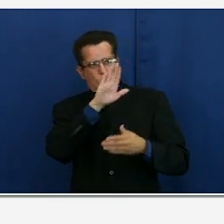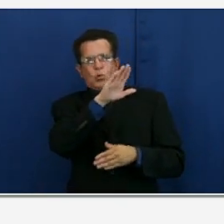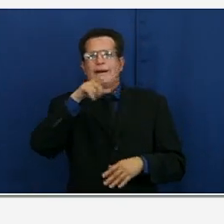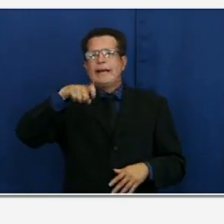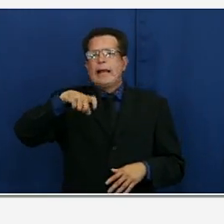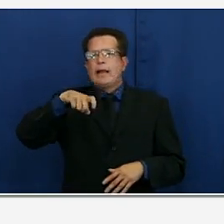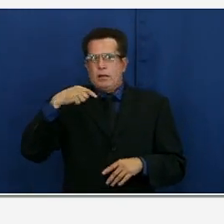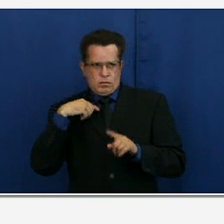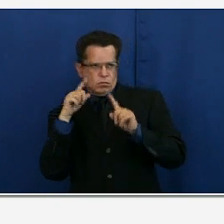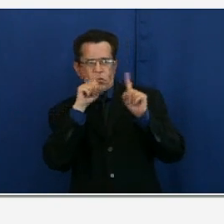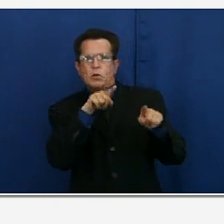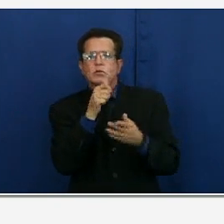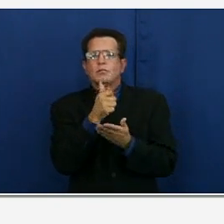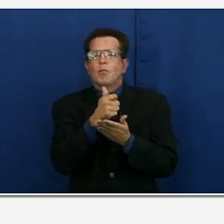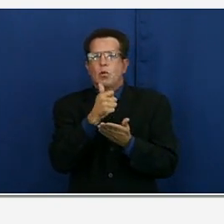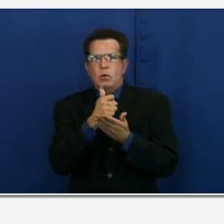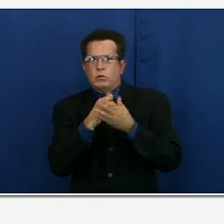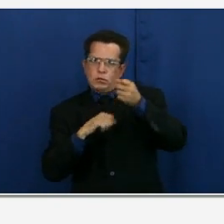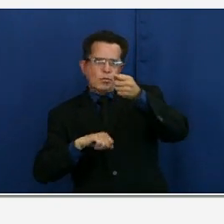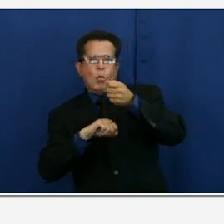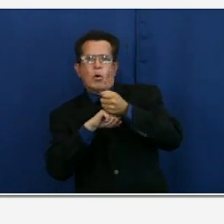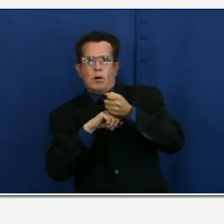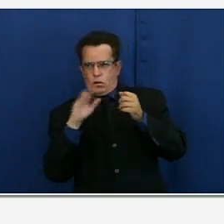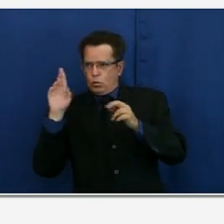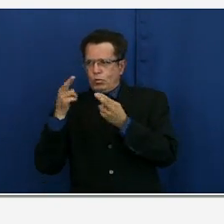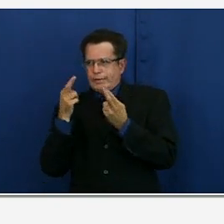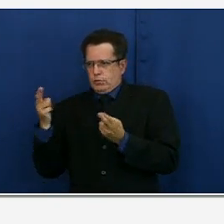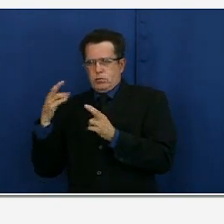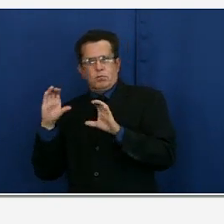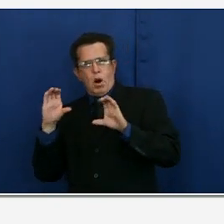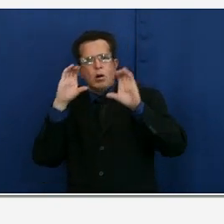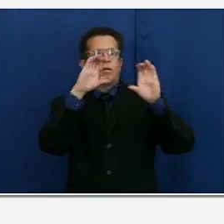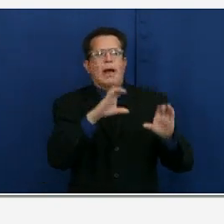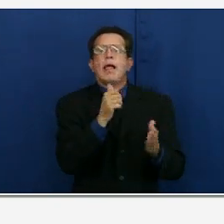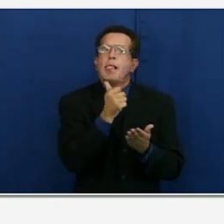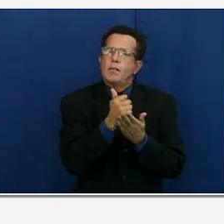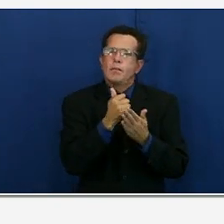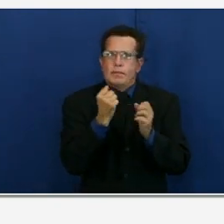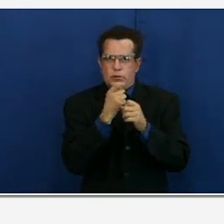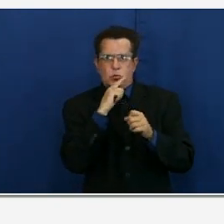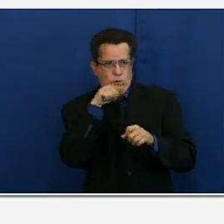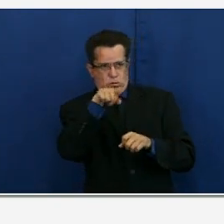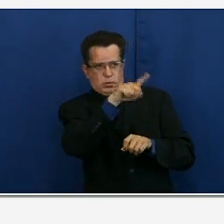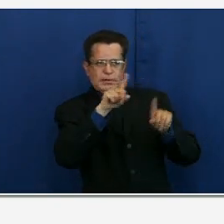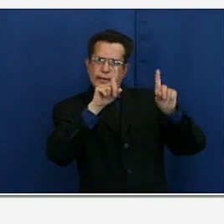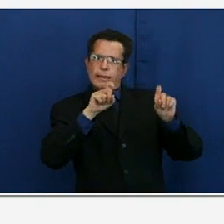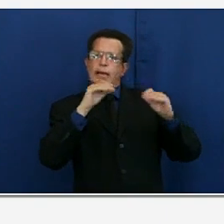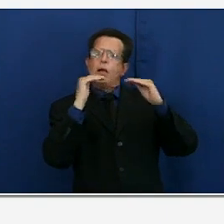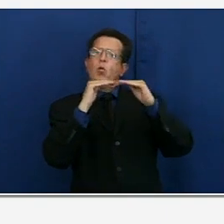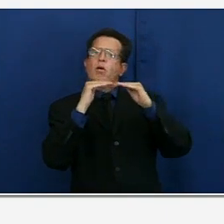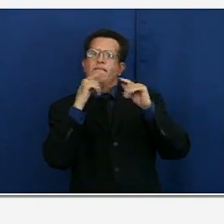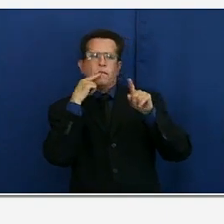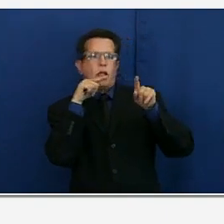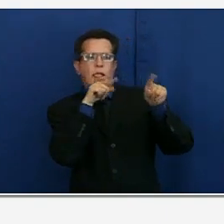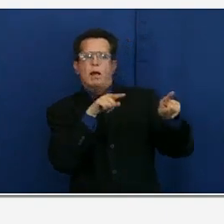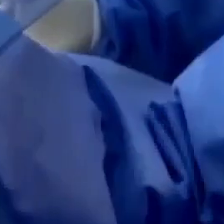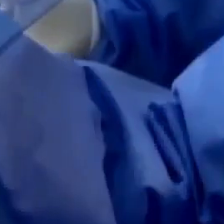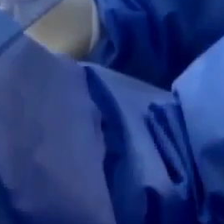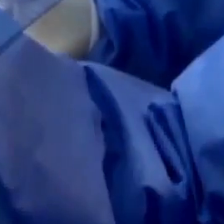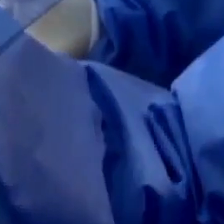metric won't be a factor in moving San Diego County to a more restrictive tier, but it will play a role in moving it to a less restrictive